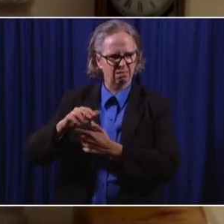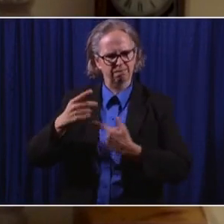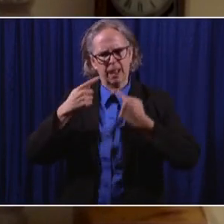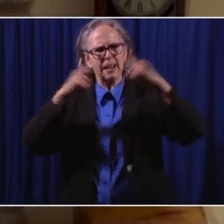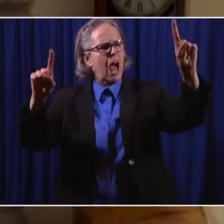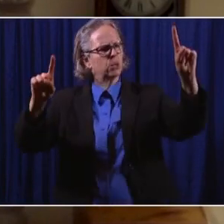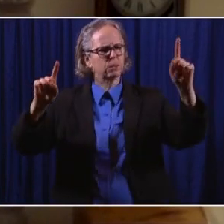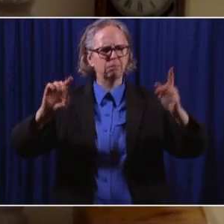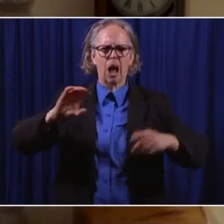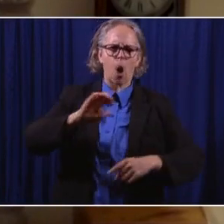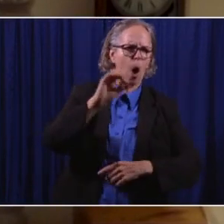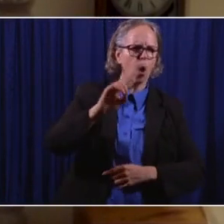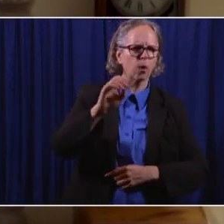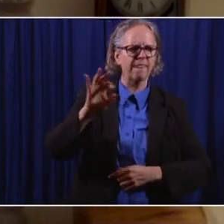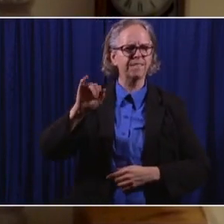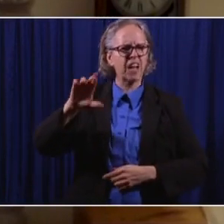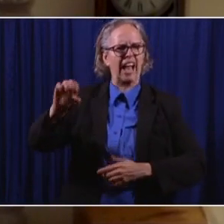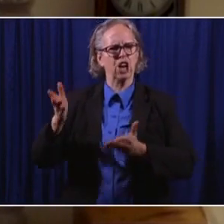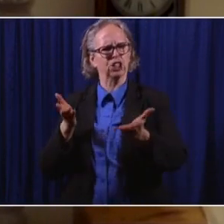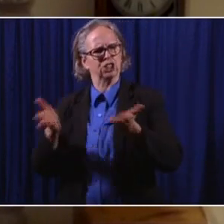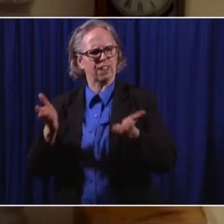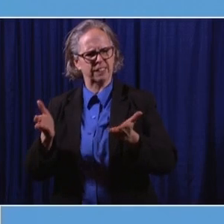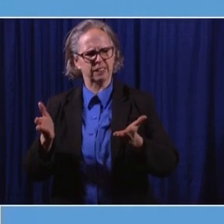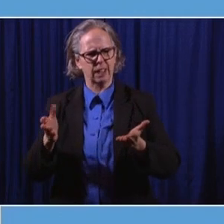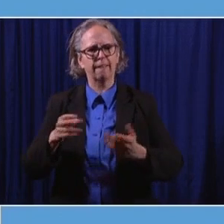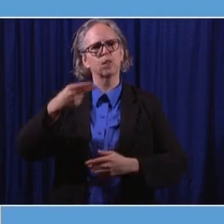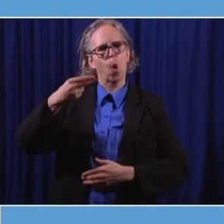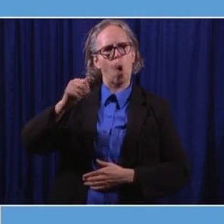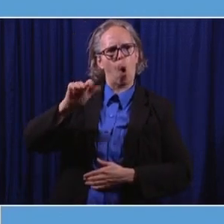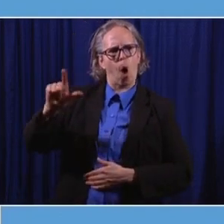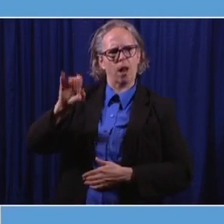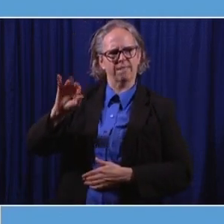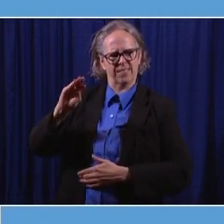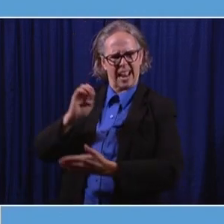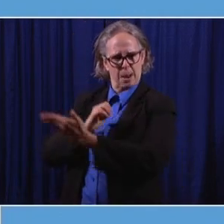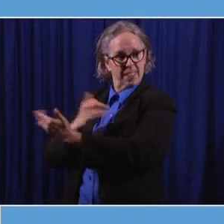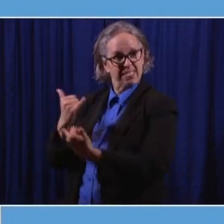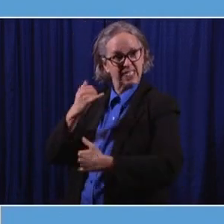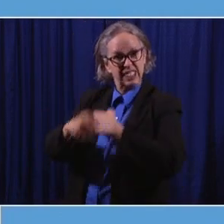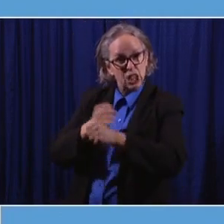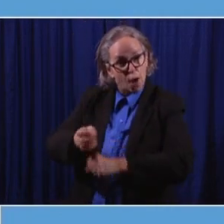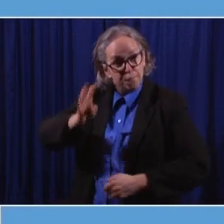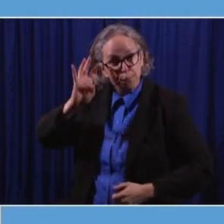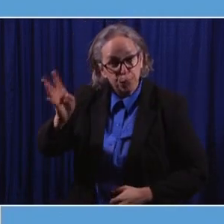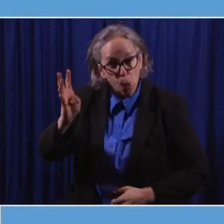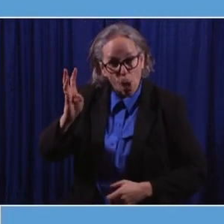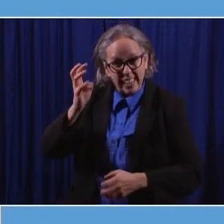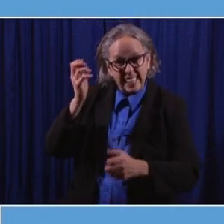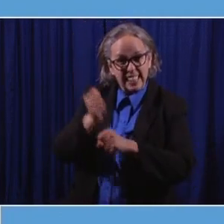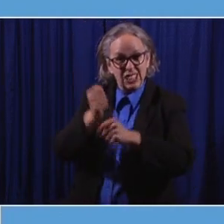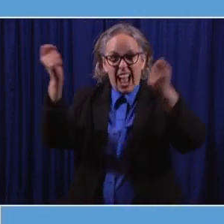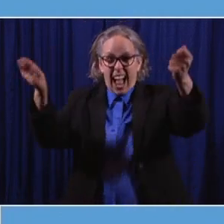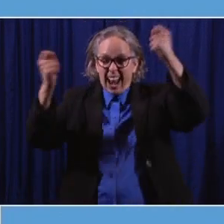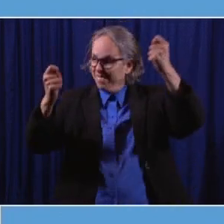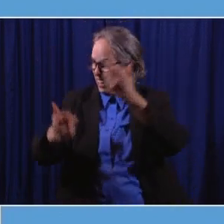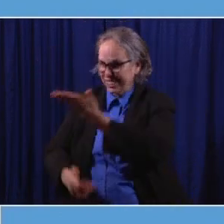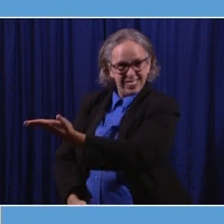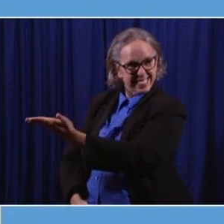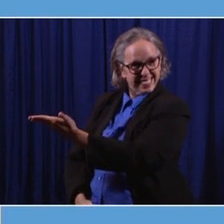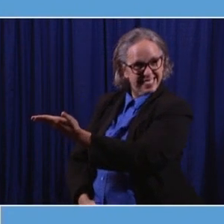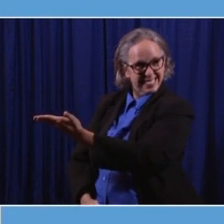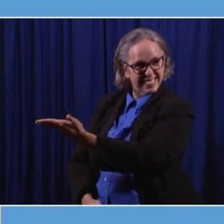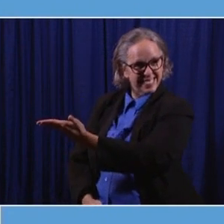Hall of Fame and Fire Awards. This year marks 40 years of the ceremony. Due to COVID-19, the celebrations look